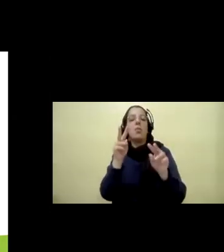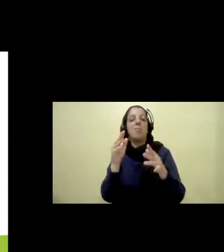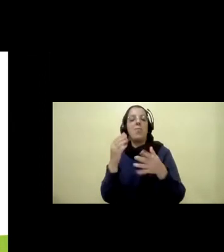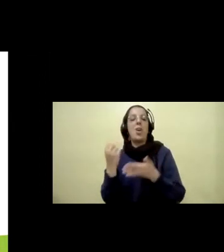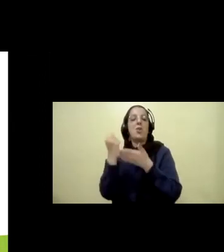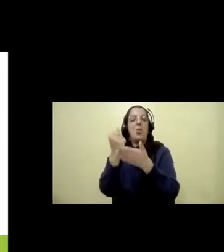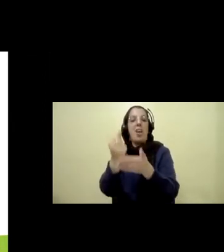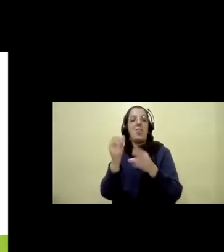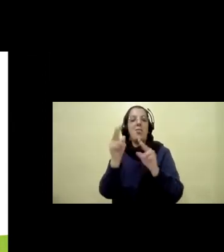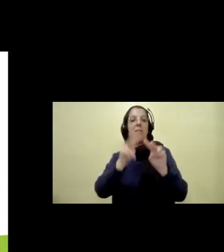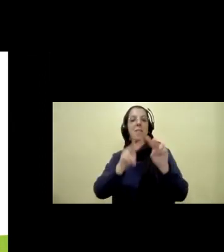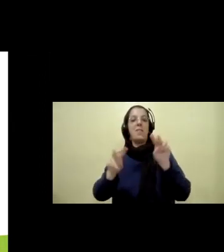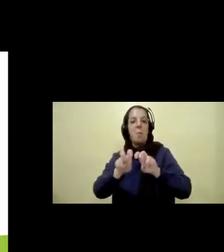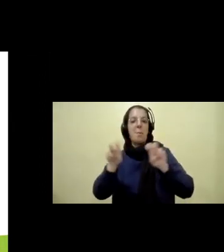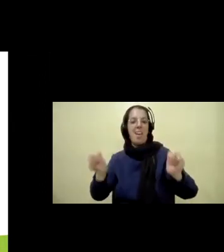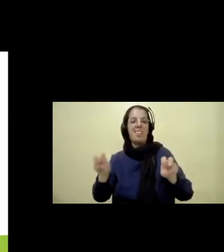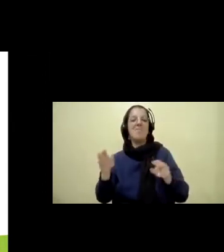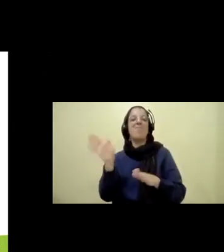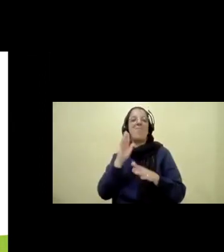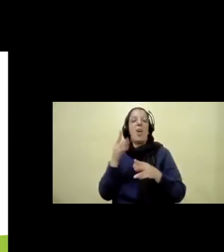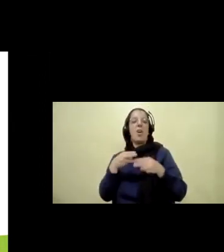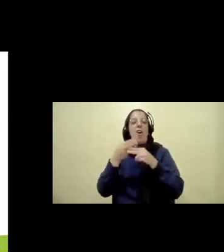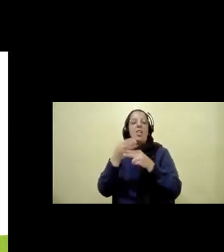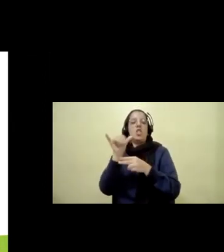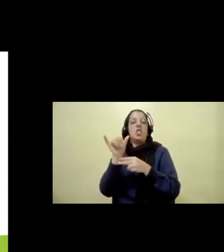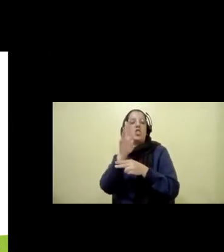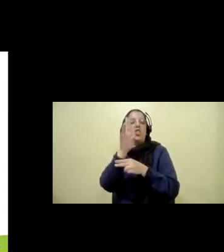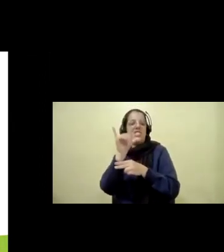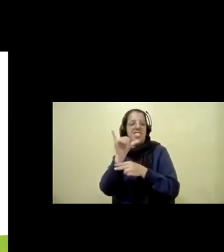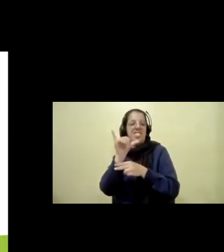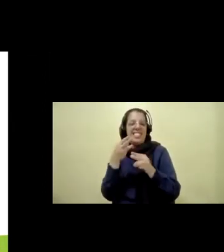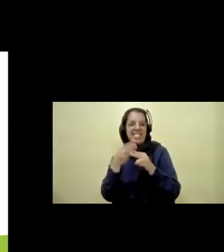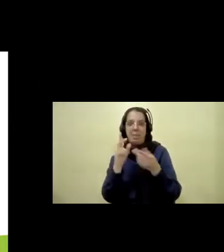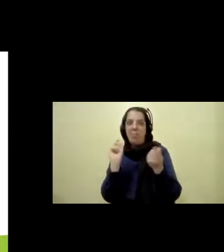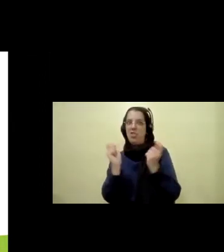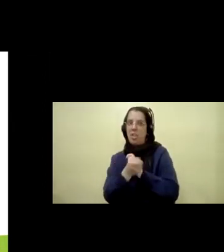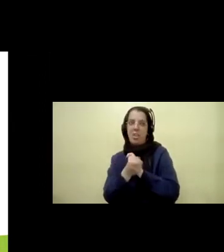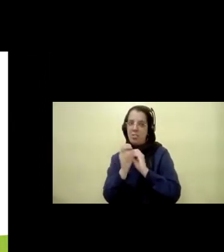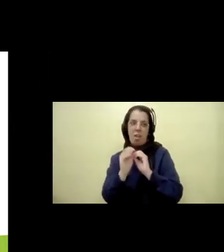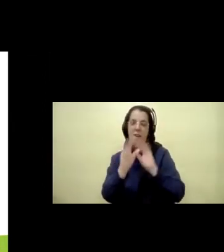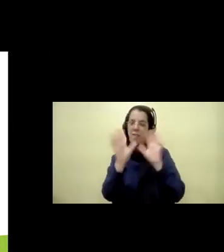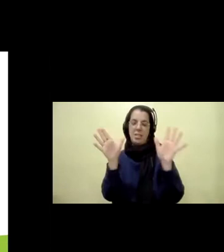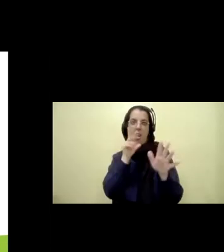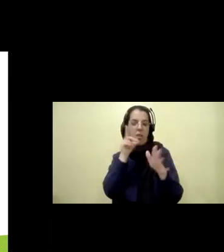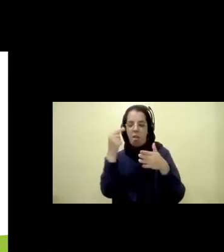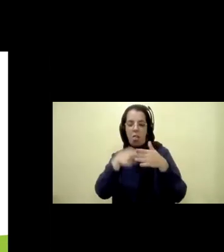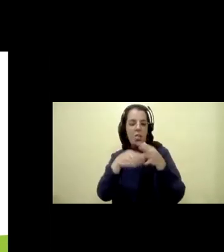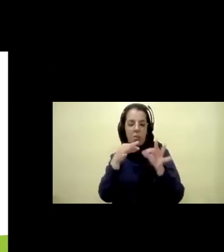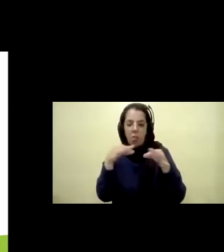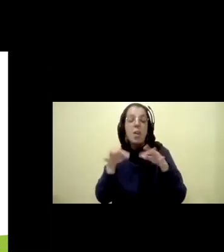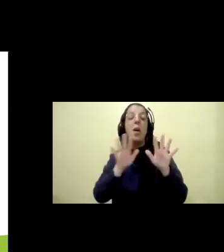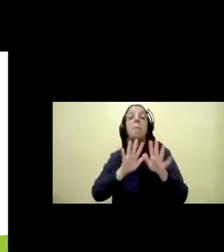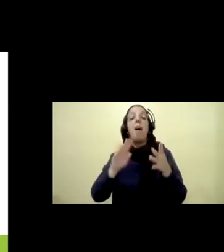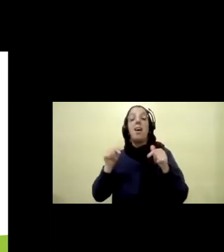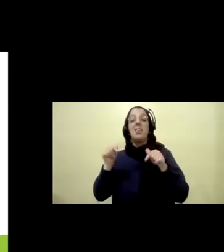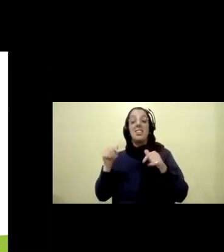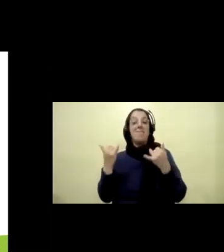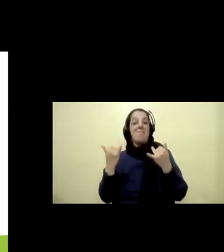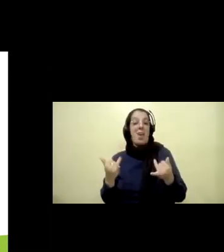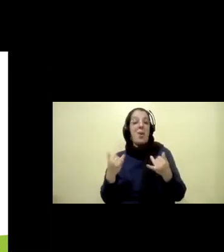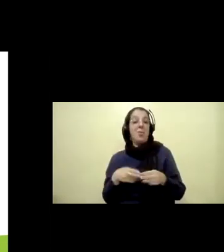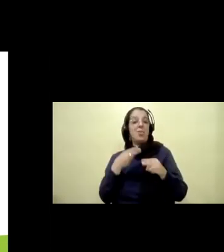call them juries, and we've changed that for obvious reasons that I probably don't need to talk about. The grant